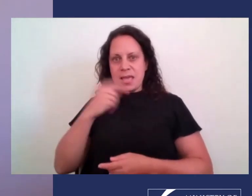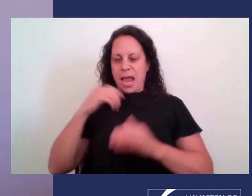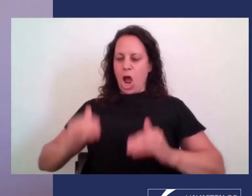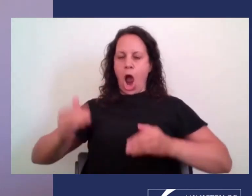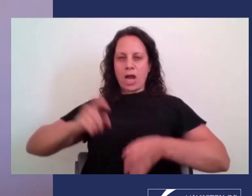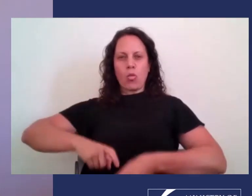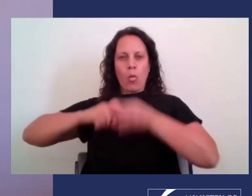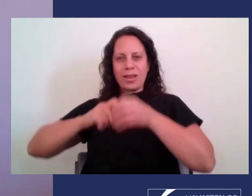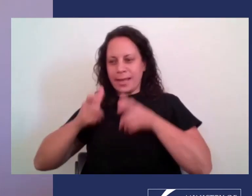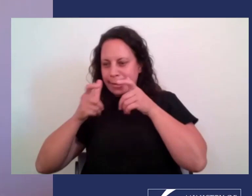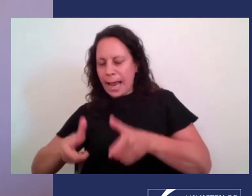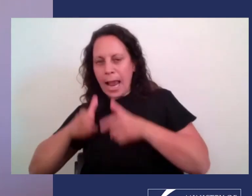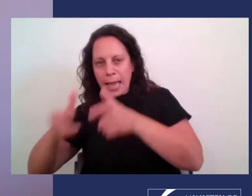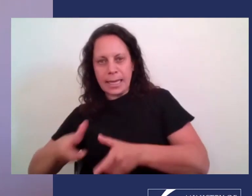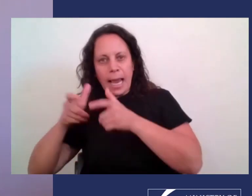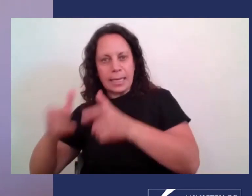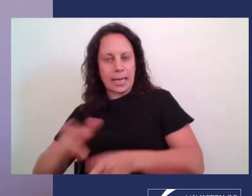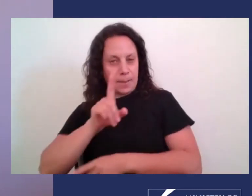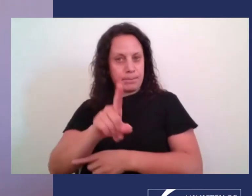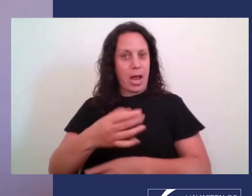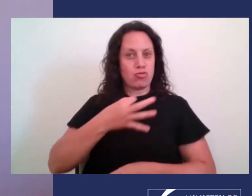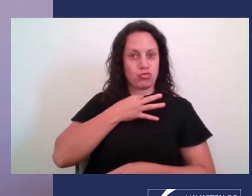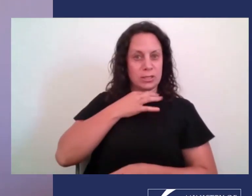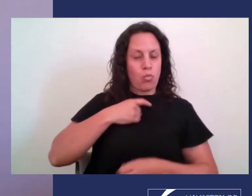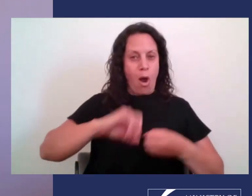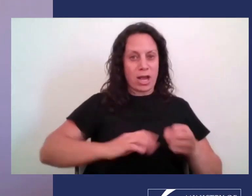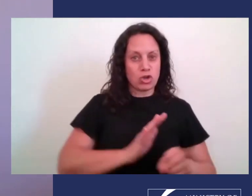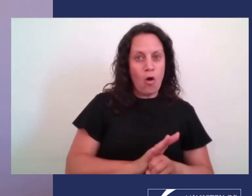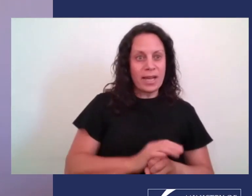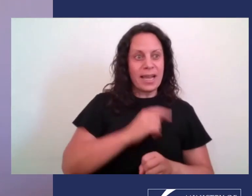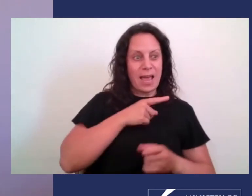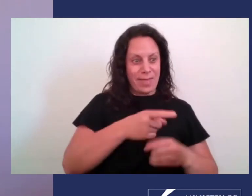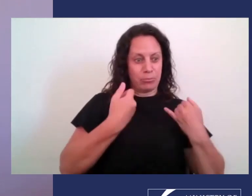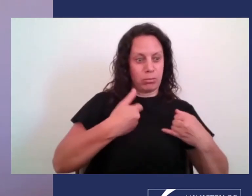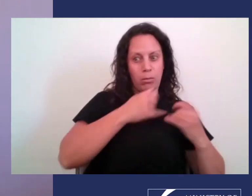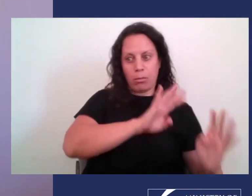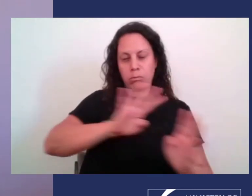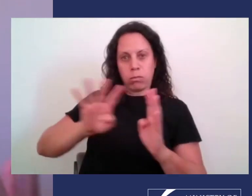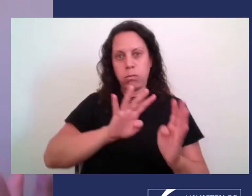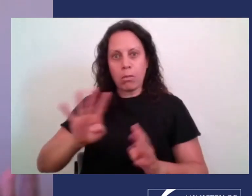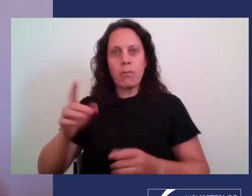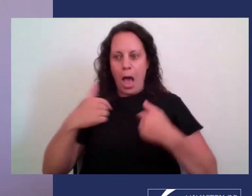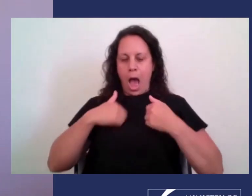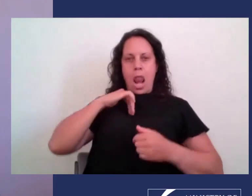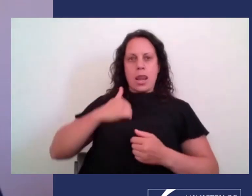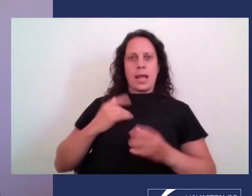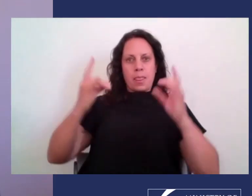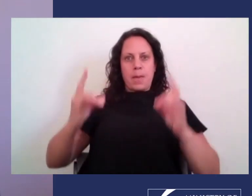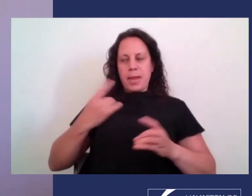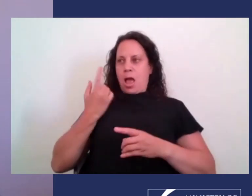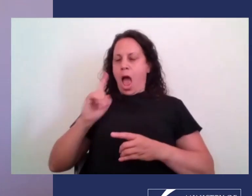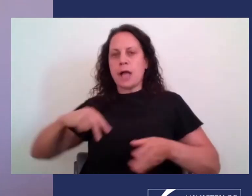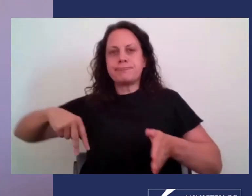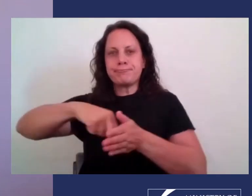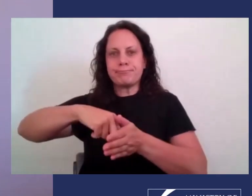having. And there is a real risk with COVID that won't be available. And so I think it's, now